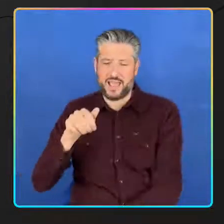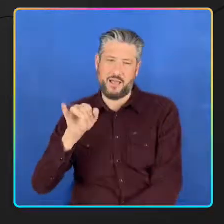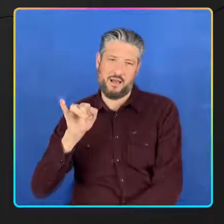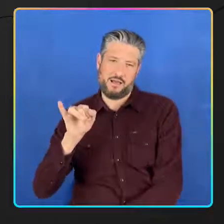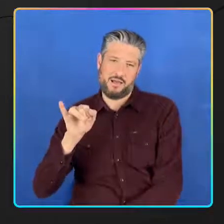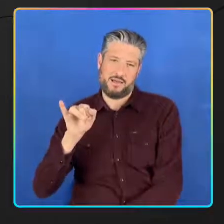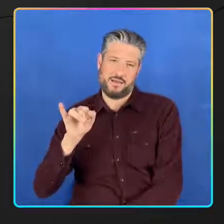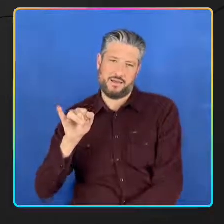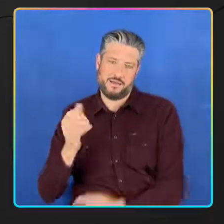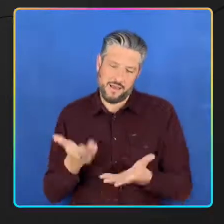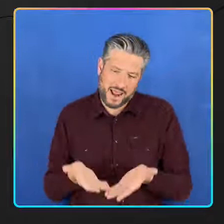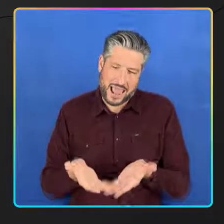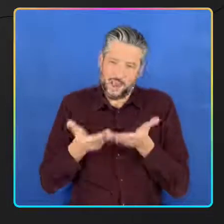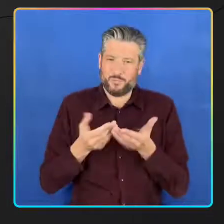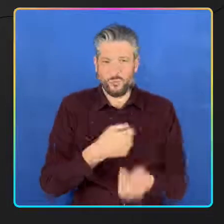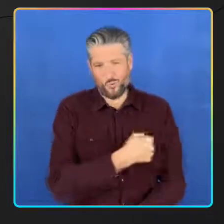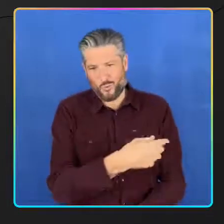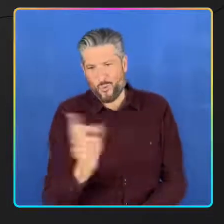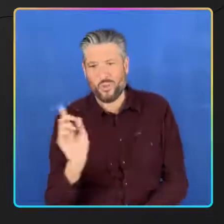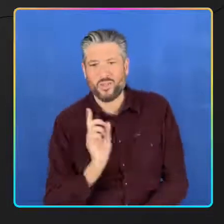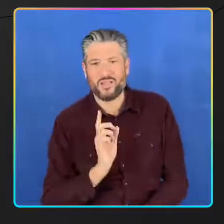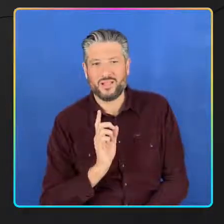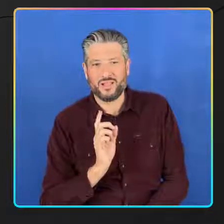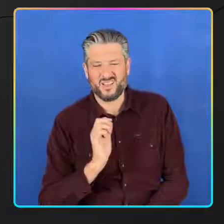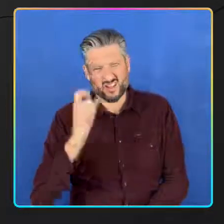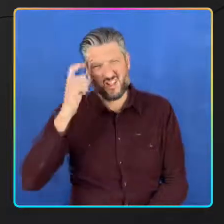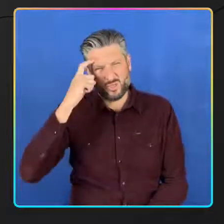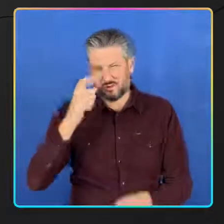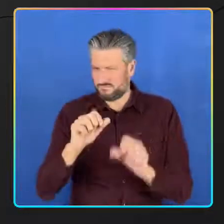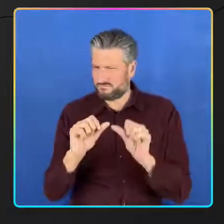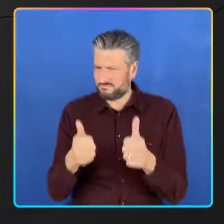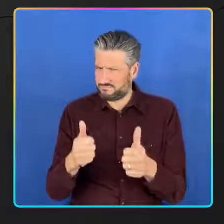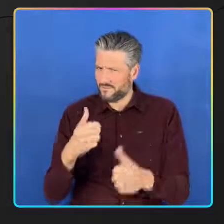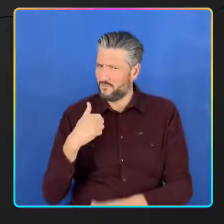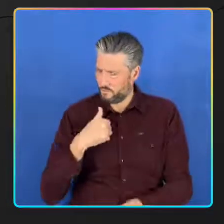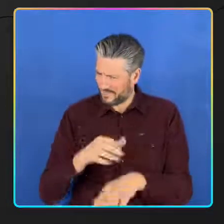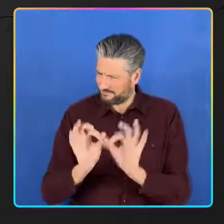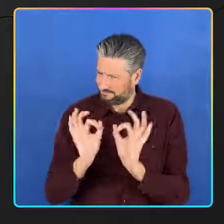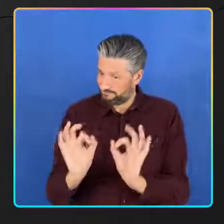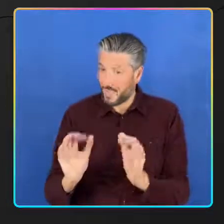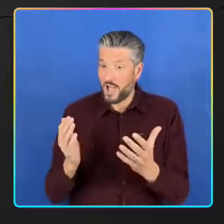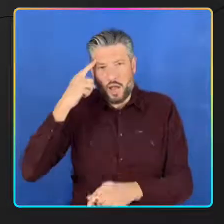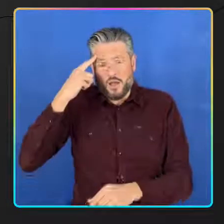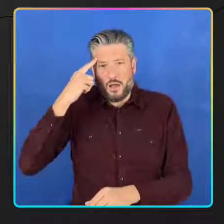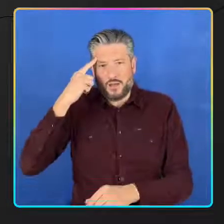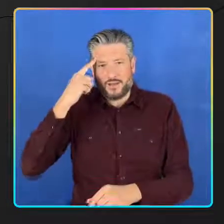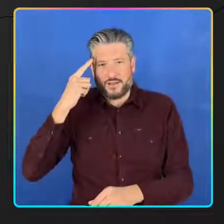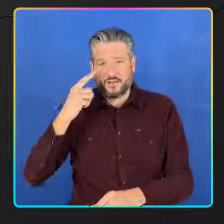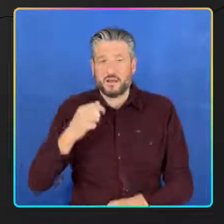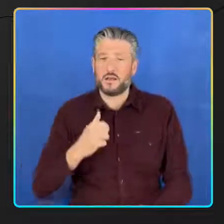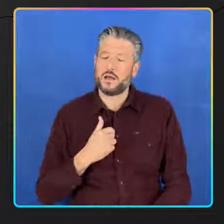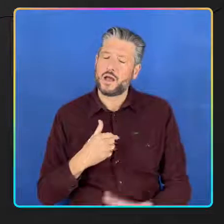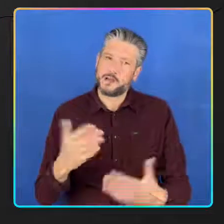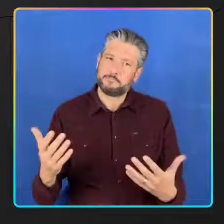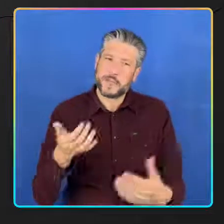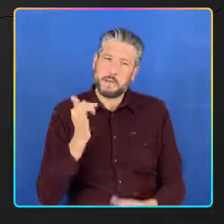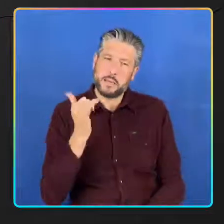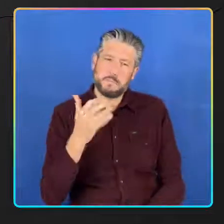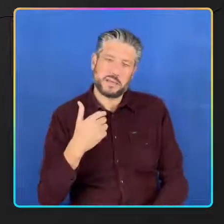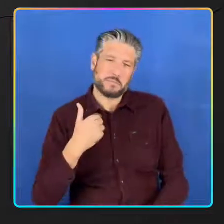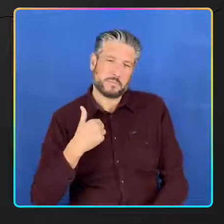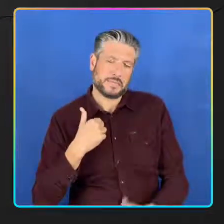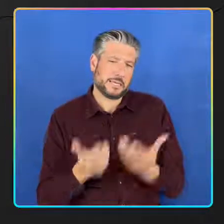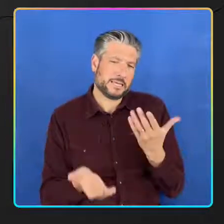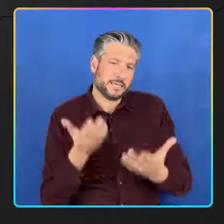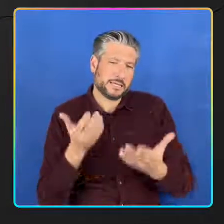everyone. And so that was like a really key moment. And I had already been thinking about, because it's something I had always wanted to